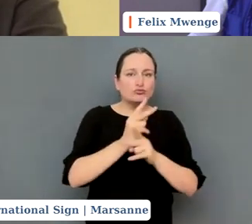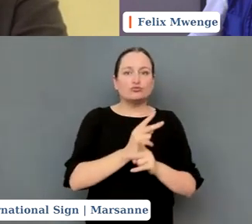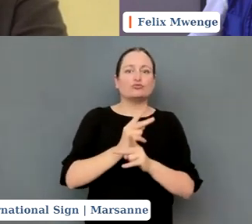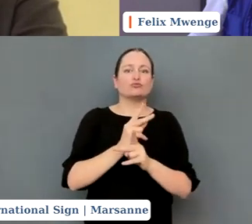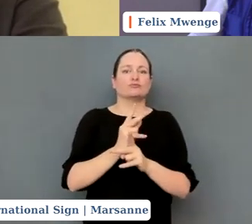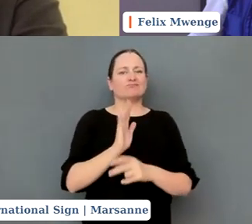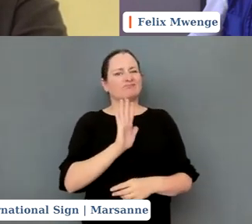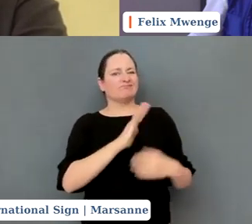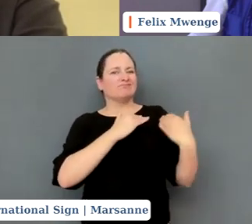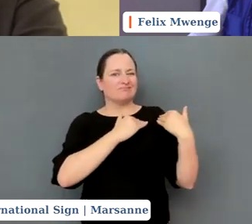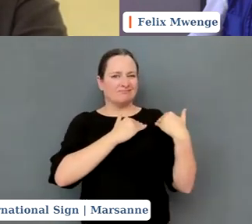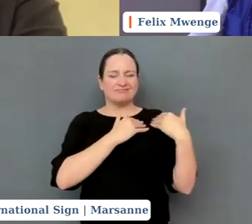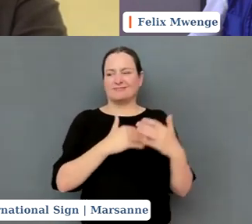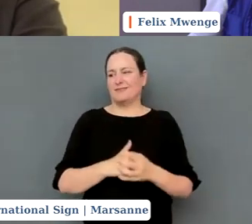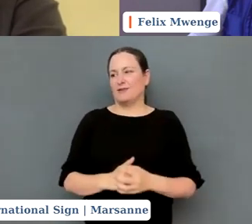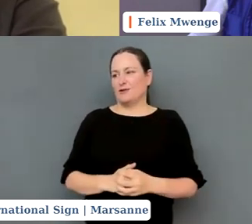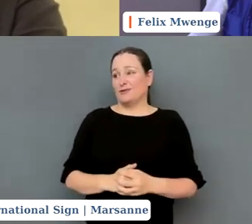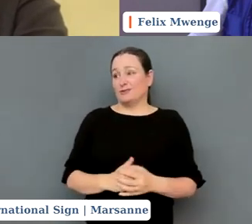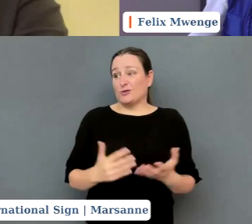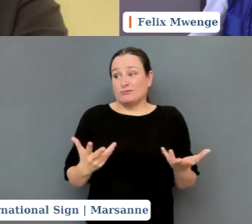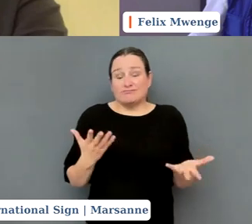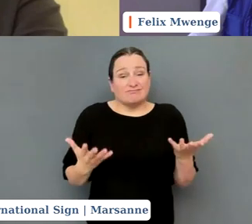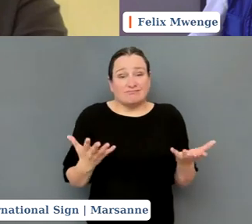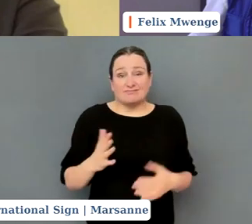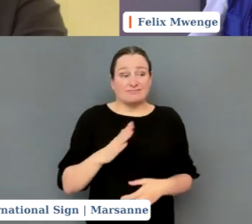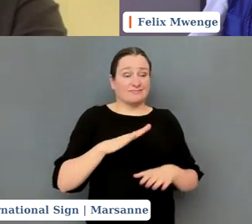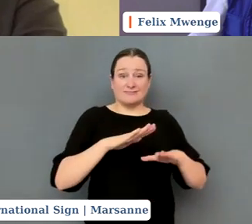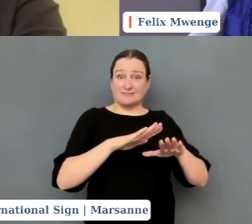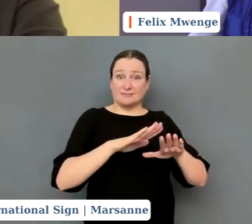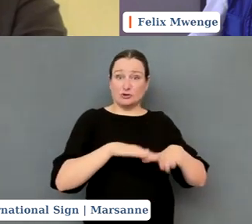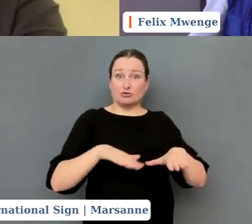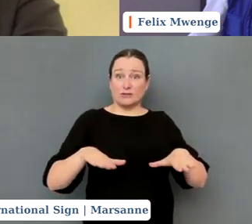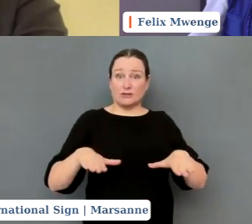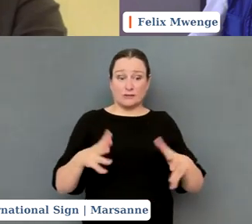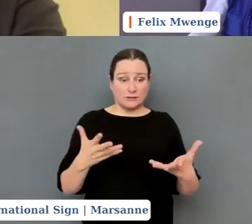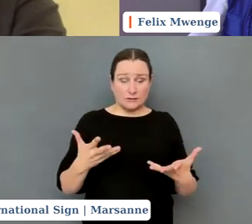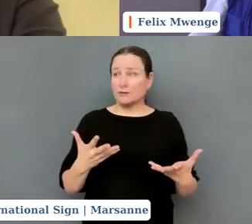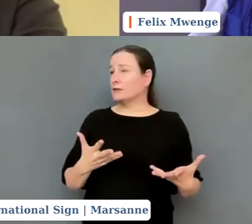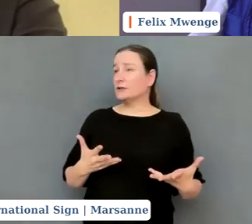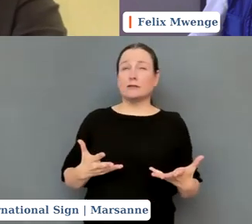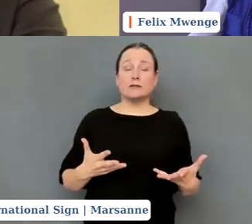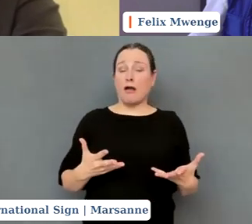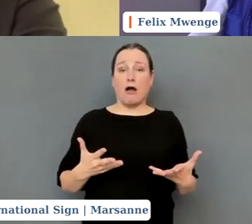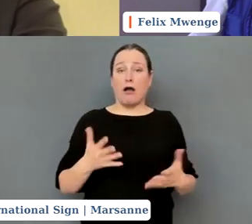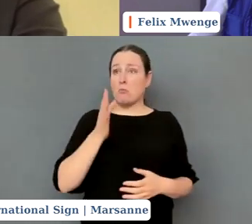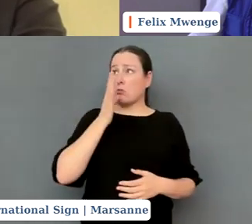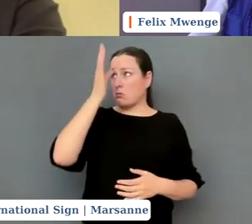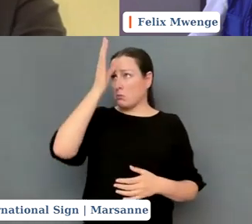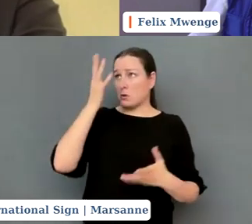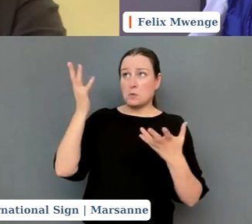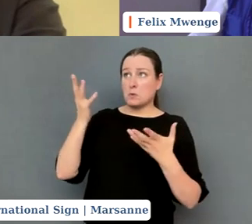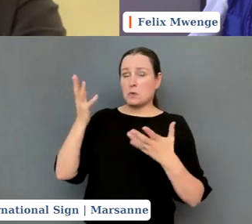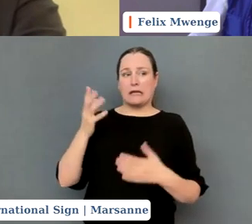maybe these children have lost their parents and they look after them, and they want to bring in